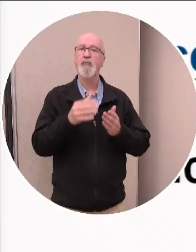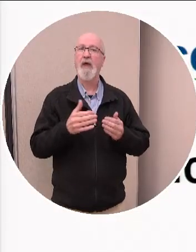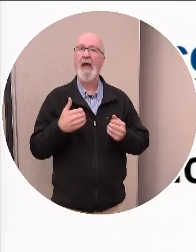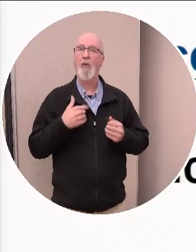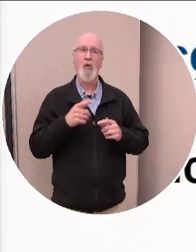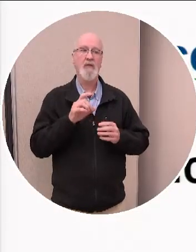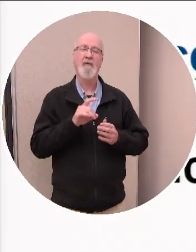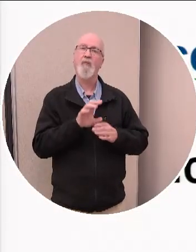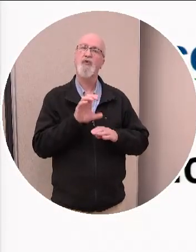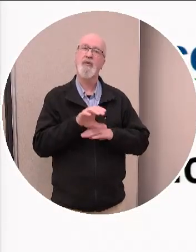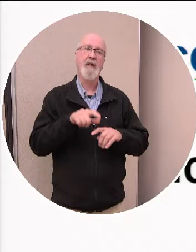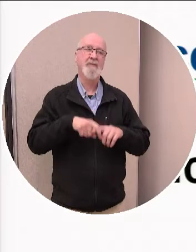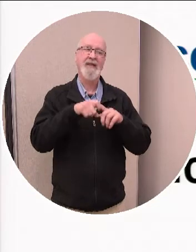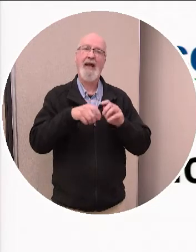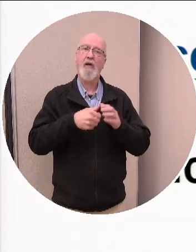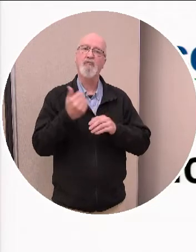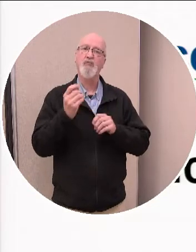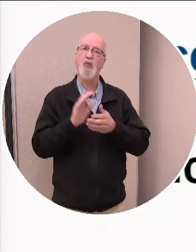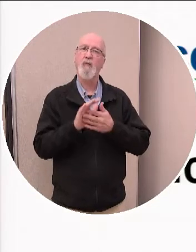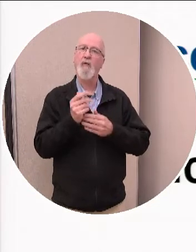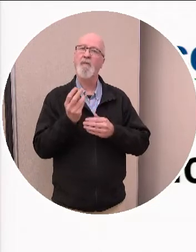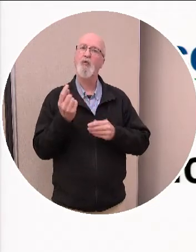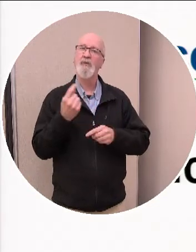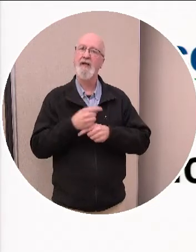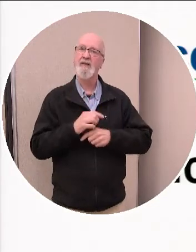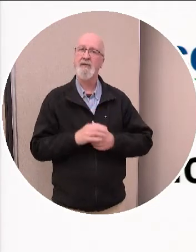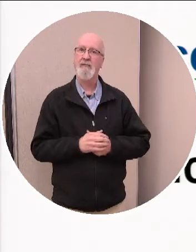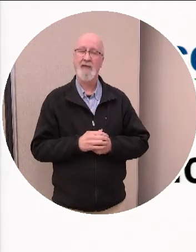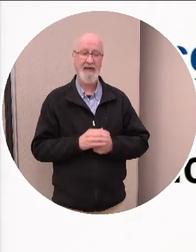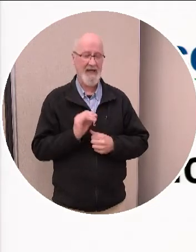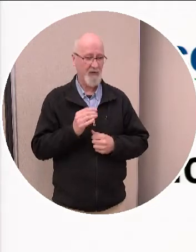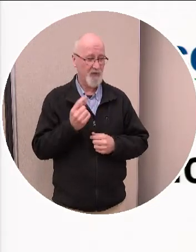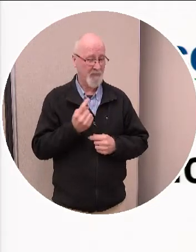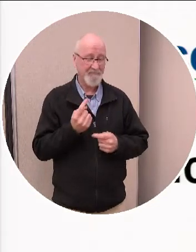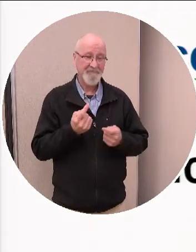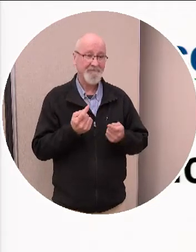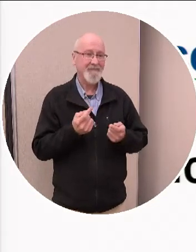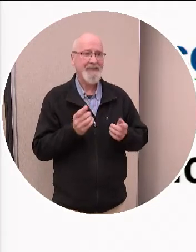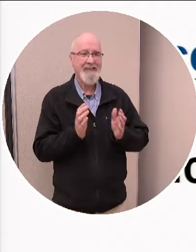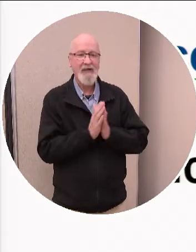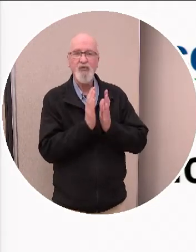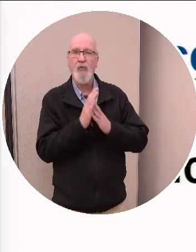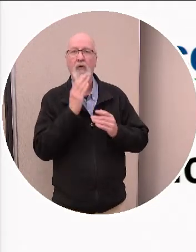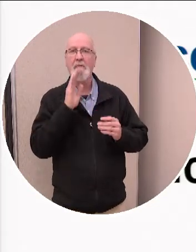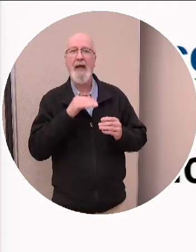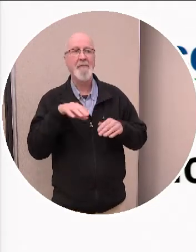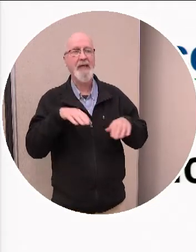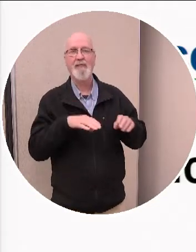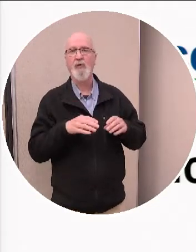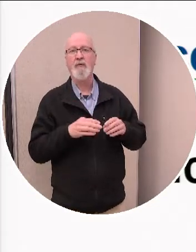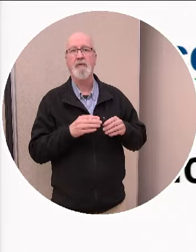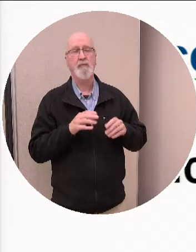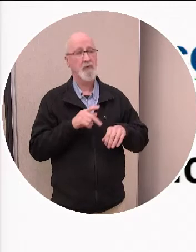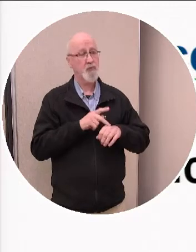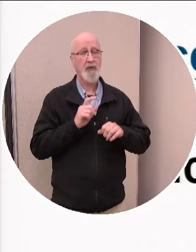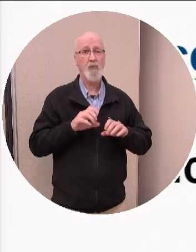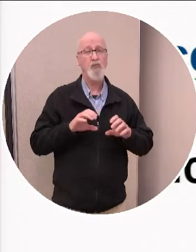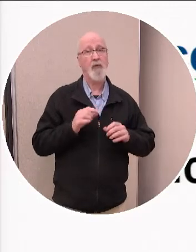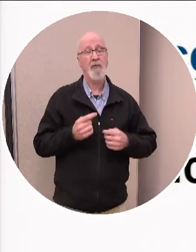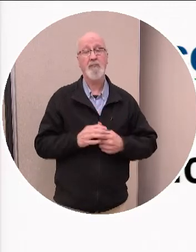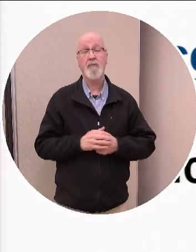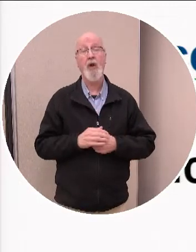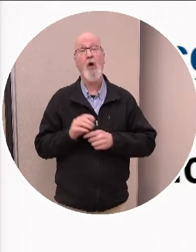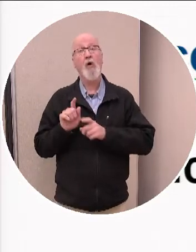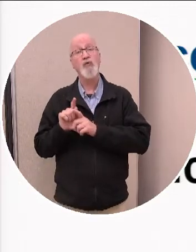of students as required in response to inappropriate, disruptive, or dangerous student behavior. However, the district